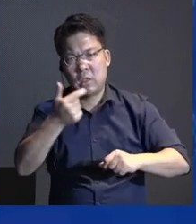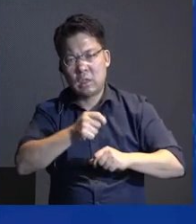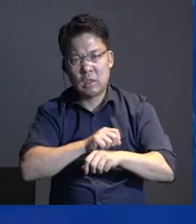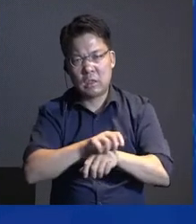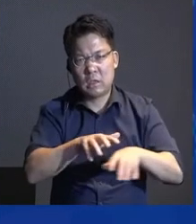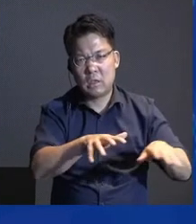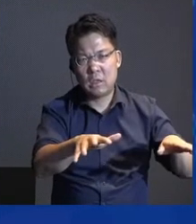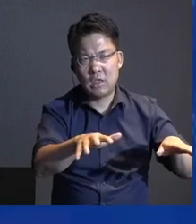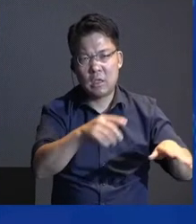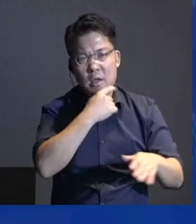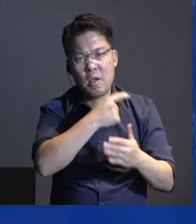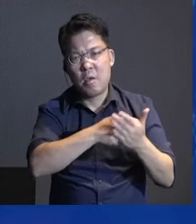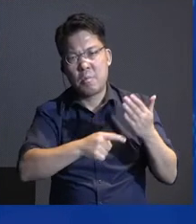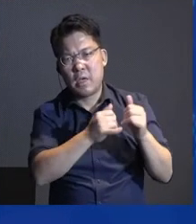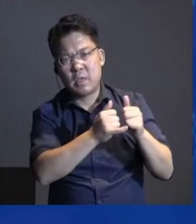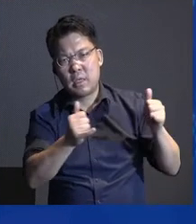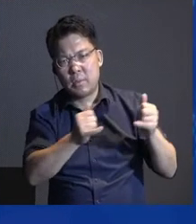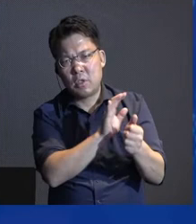earthquake. Social